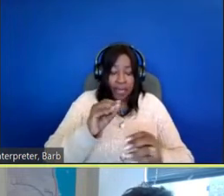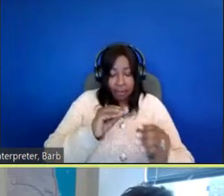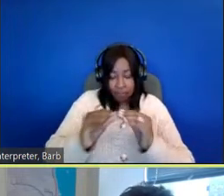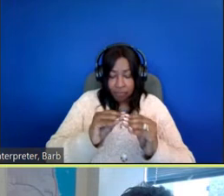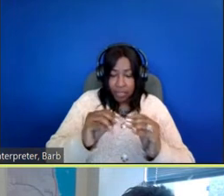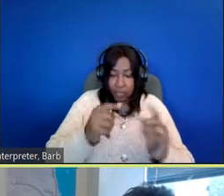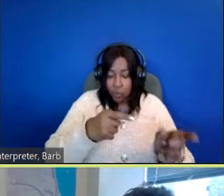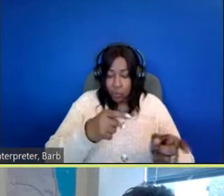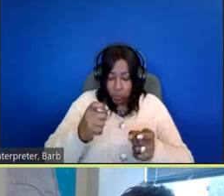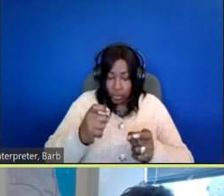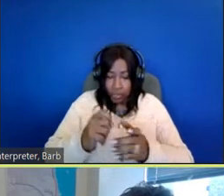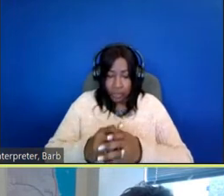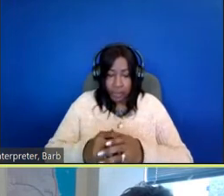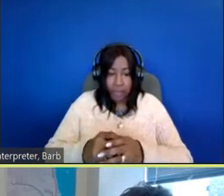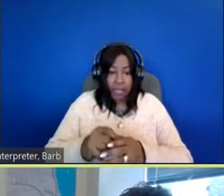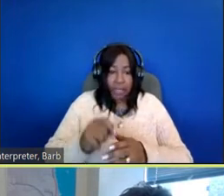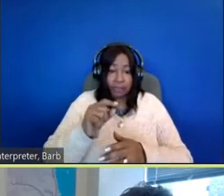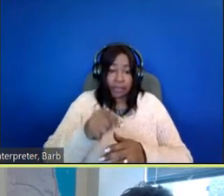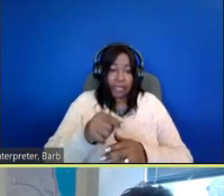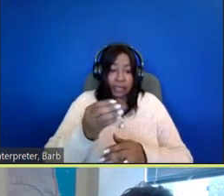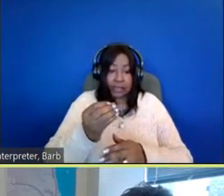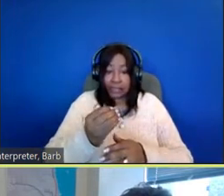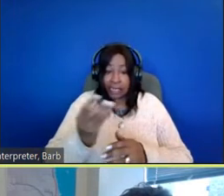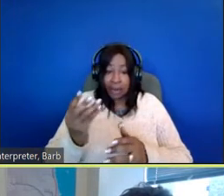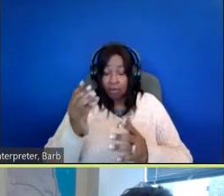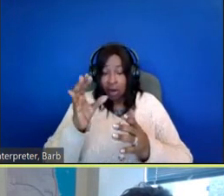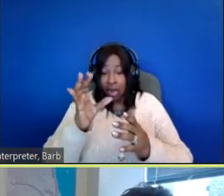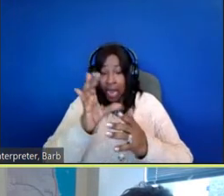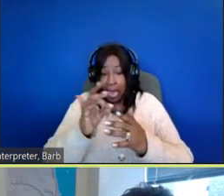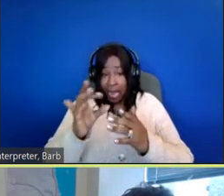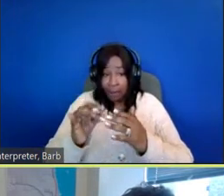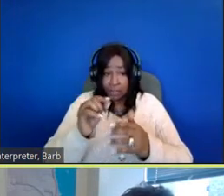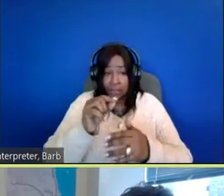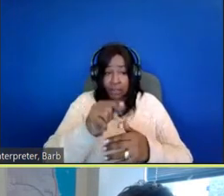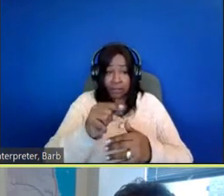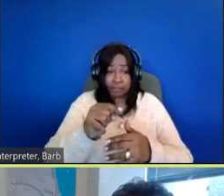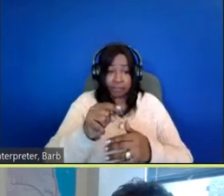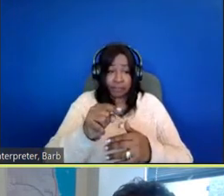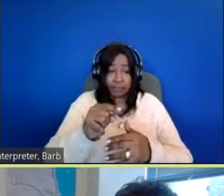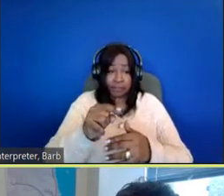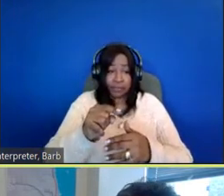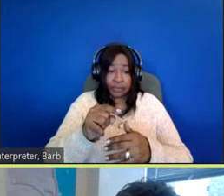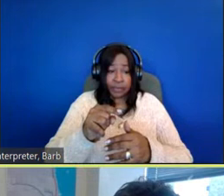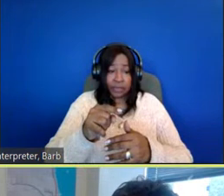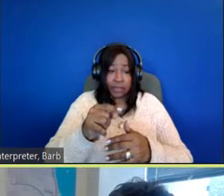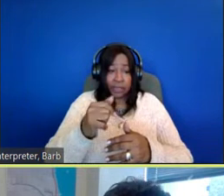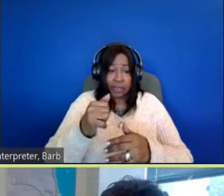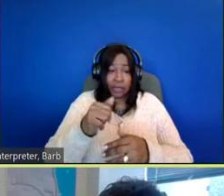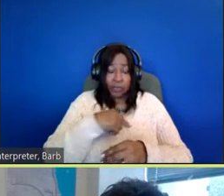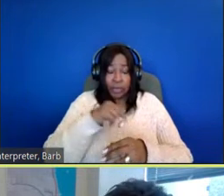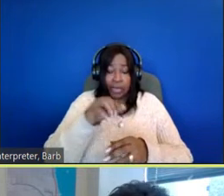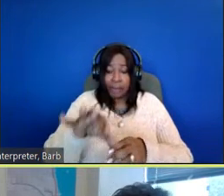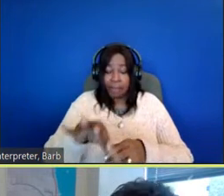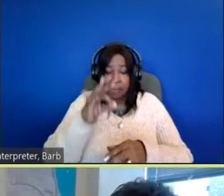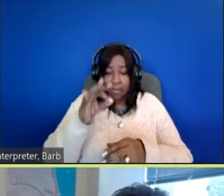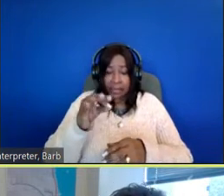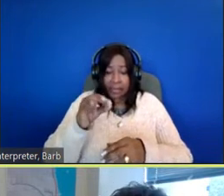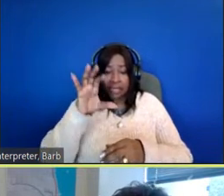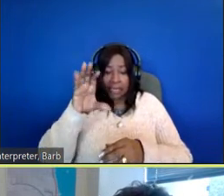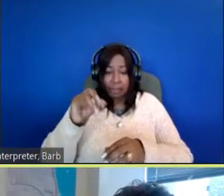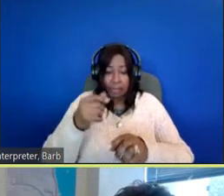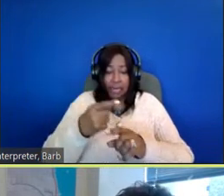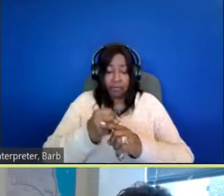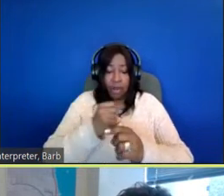several options. And if you could now go to the next slide, we picked a company out of Germany called Scheidt & Bachmann.